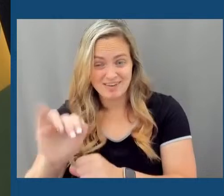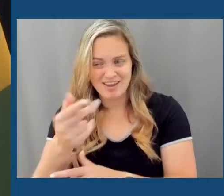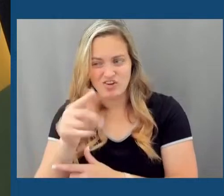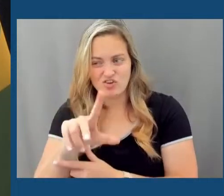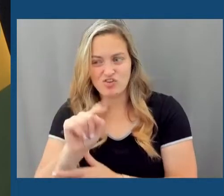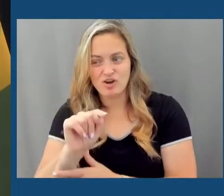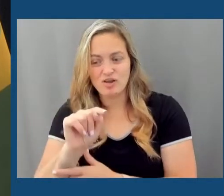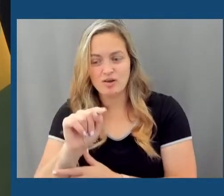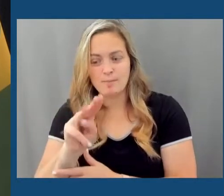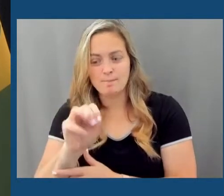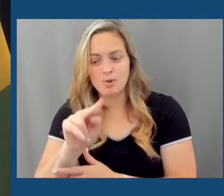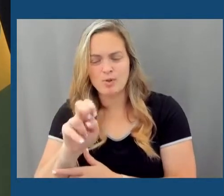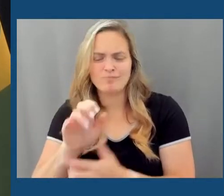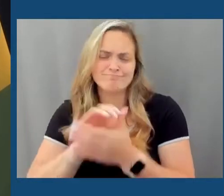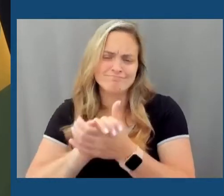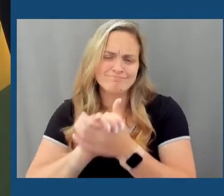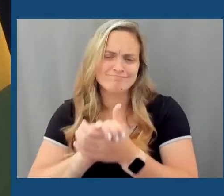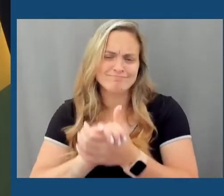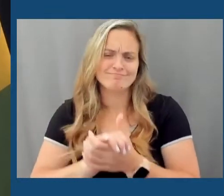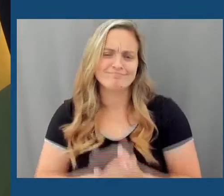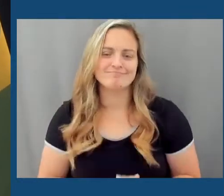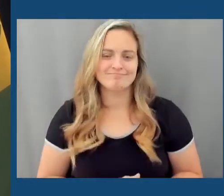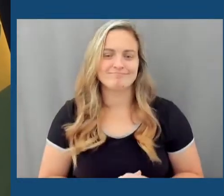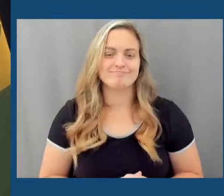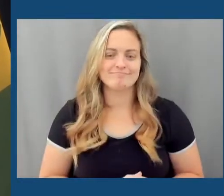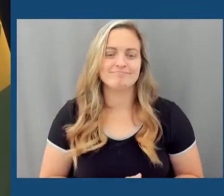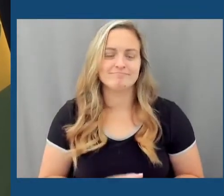today. Congratulations, congratulations.